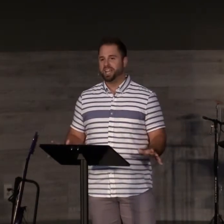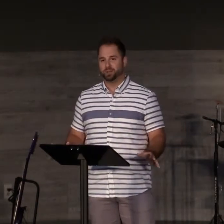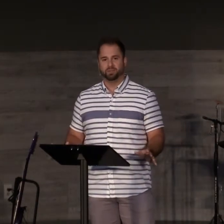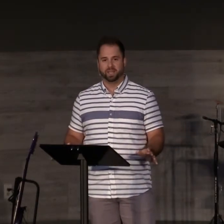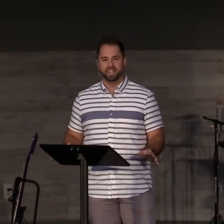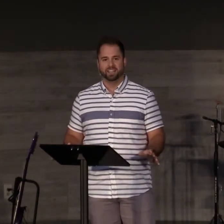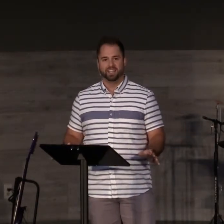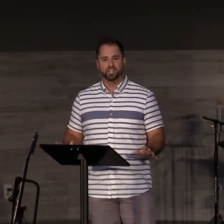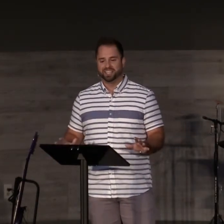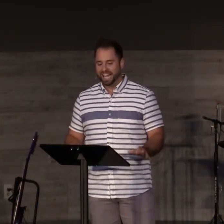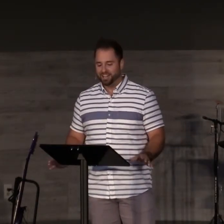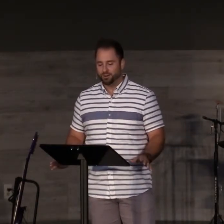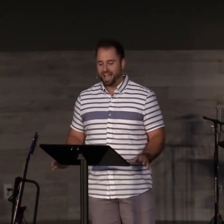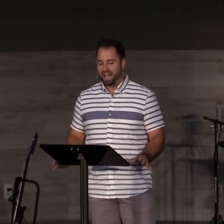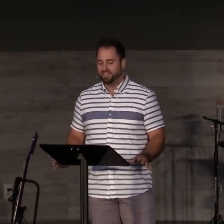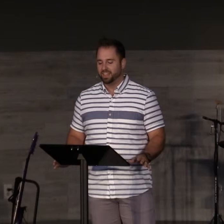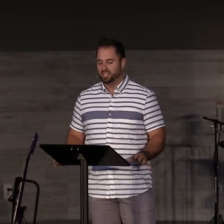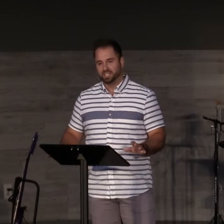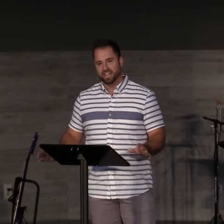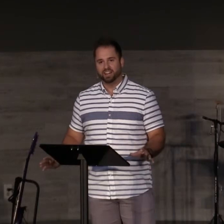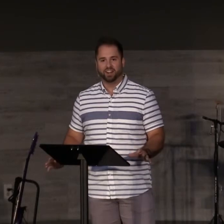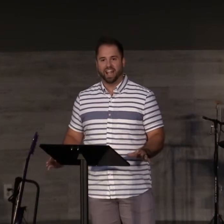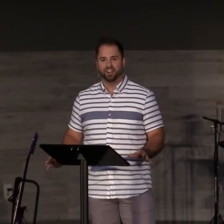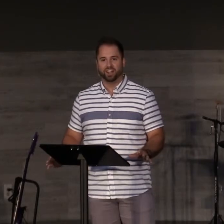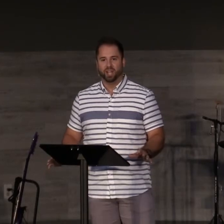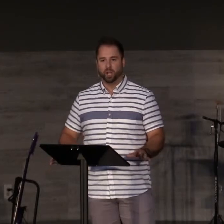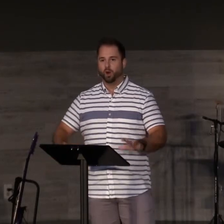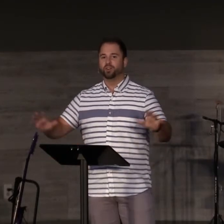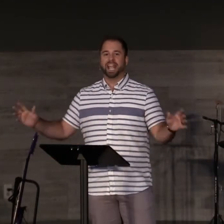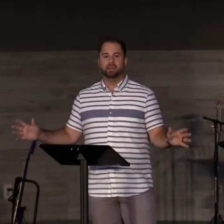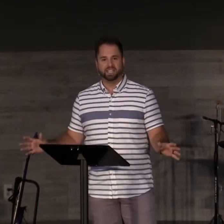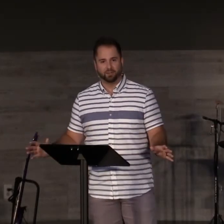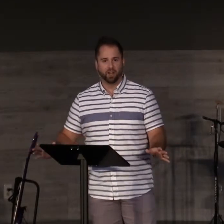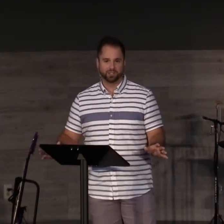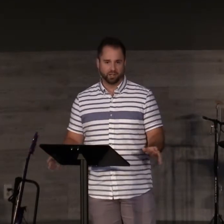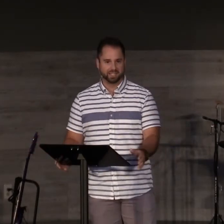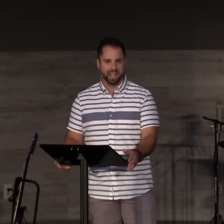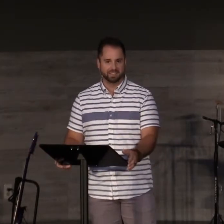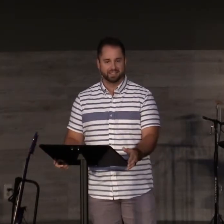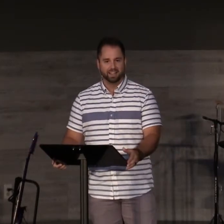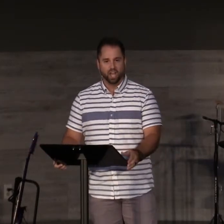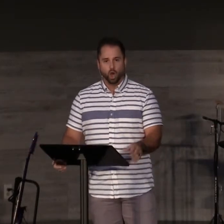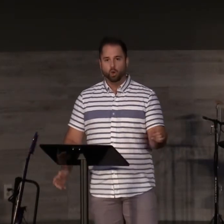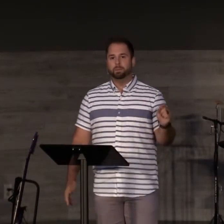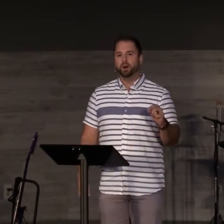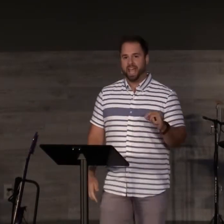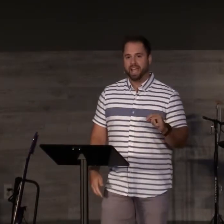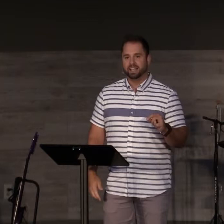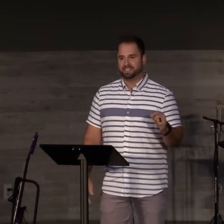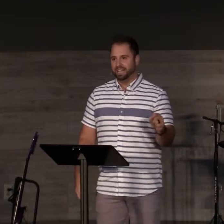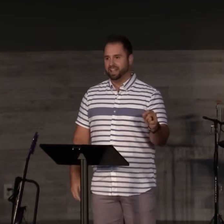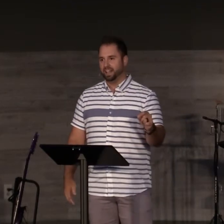She was patient with me. She delayed her wrath. She delayed her anger. We overcame the difficult circumstance. Who